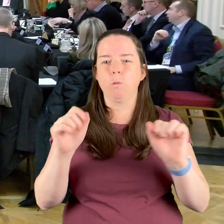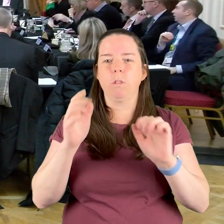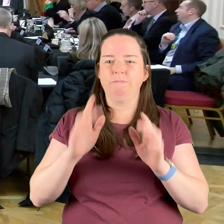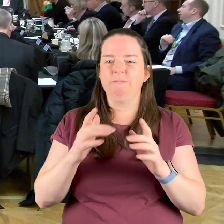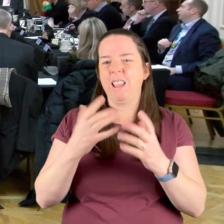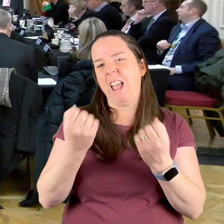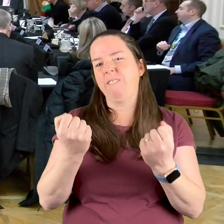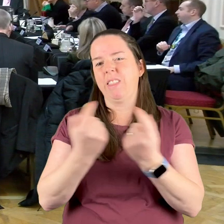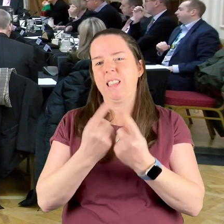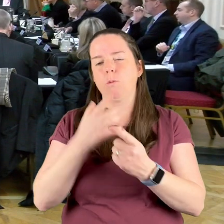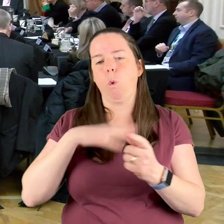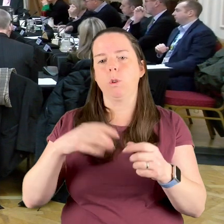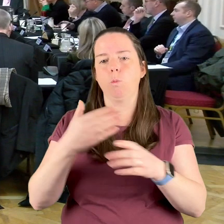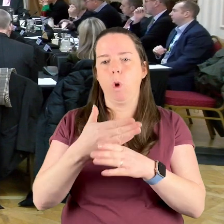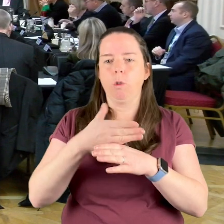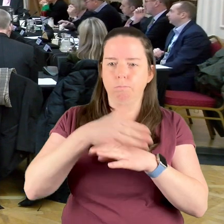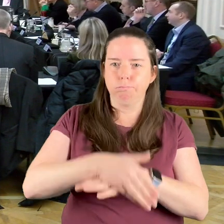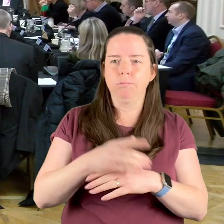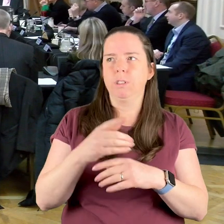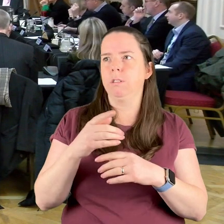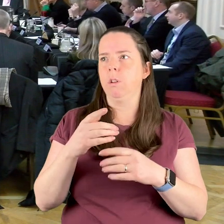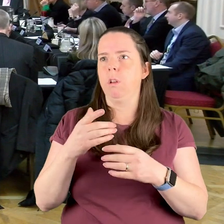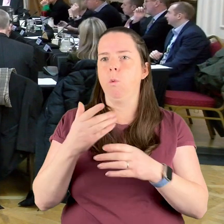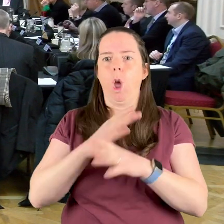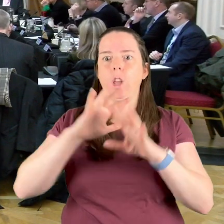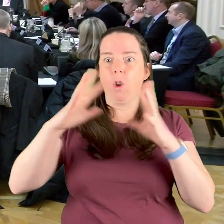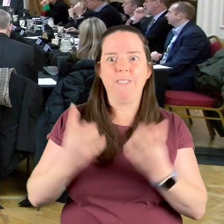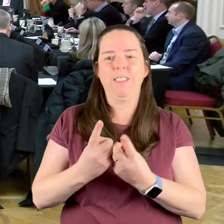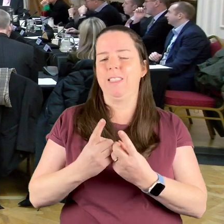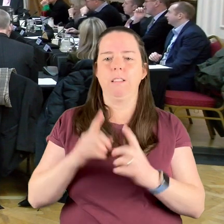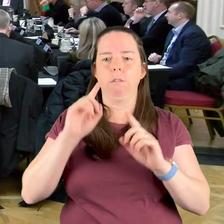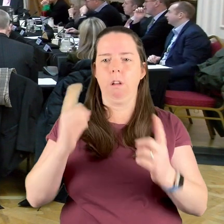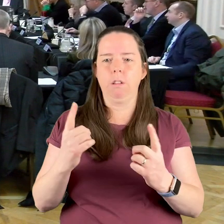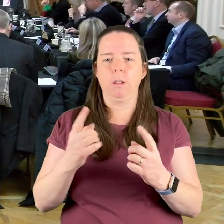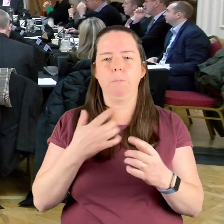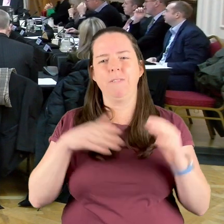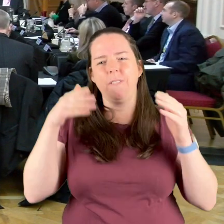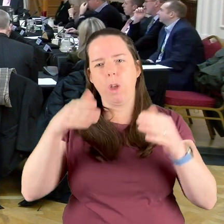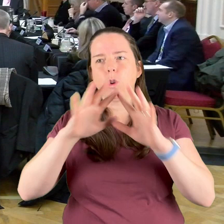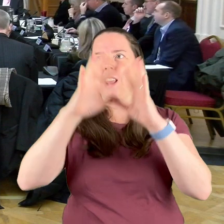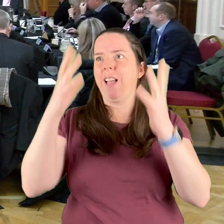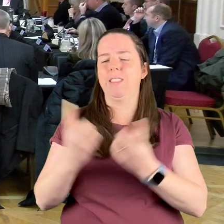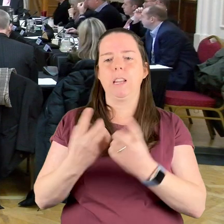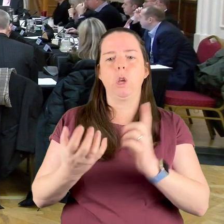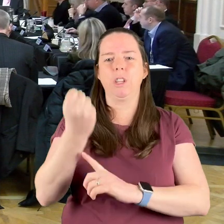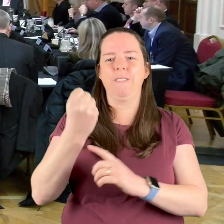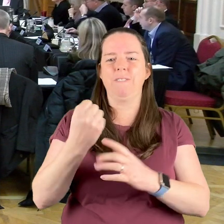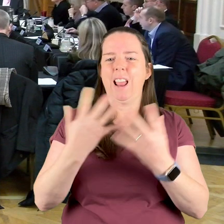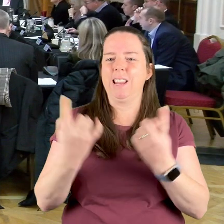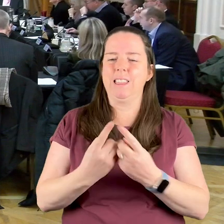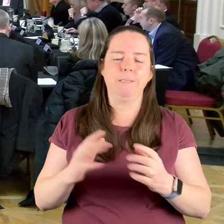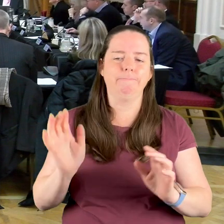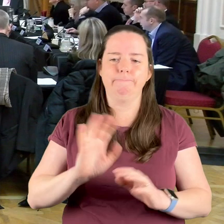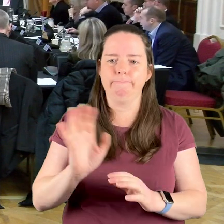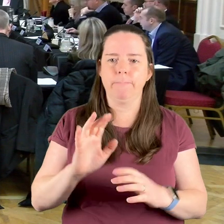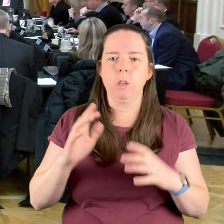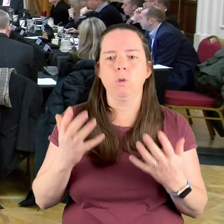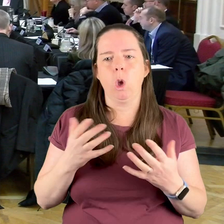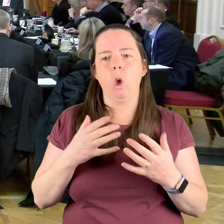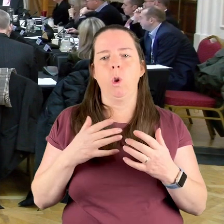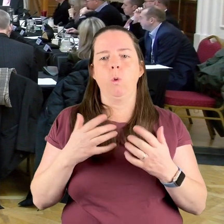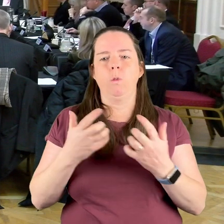But I just want to be clear that we can't work on everything. It's a law. And if you focus on everything, we won't achieve anything. And I think that's the way I